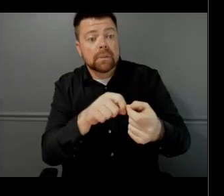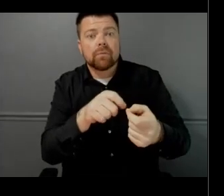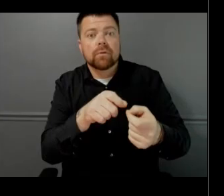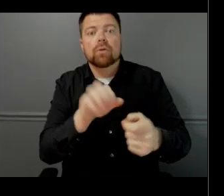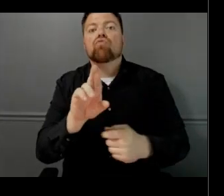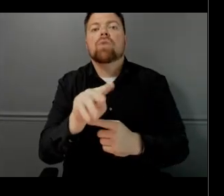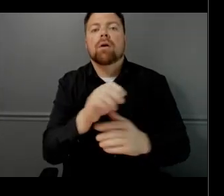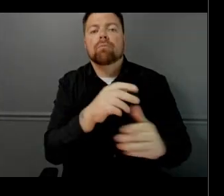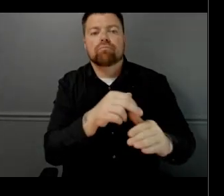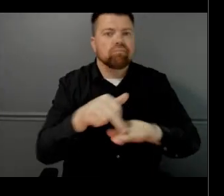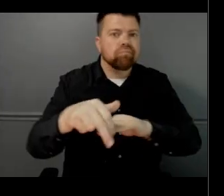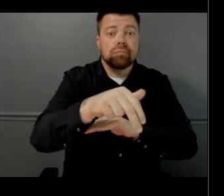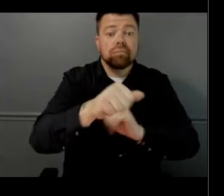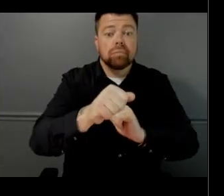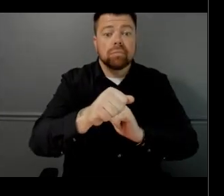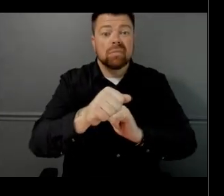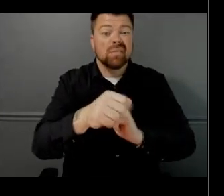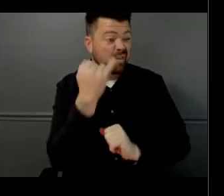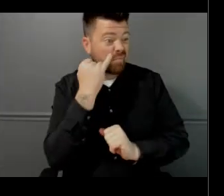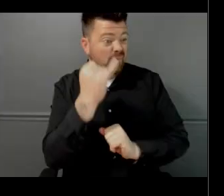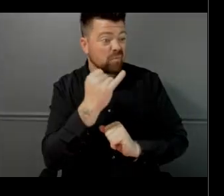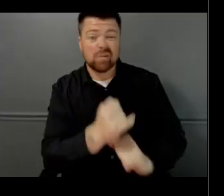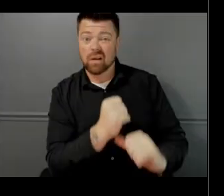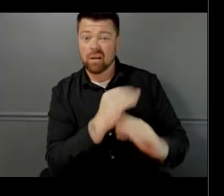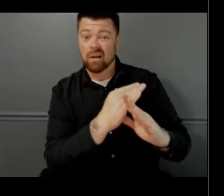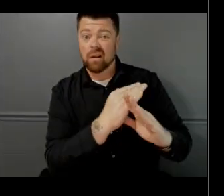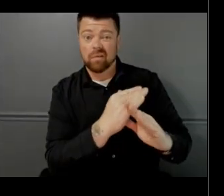of an accessible pedestrian route.